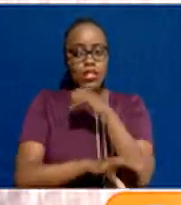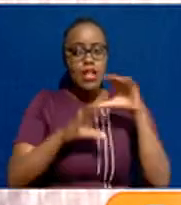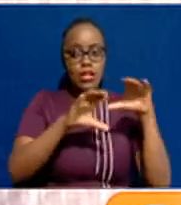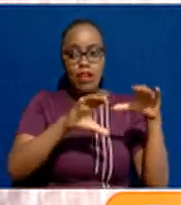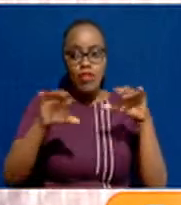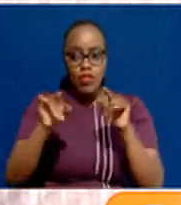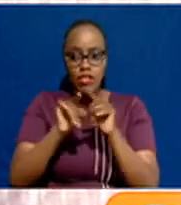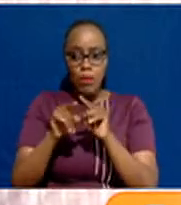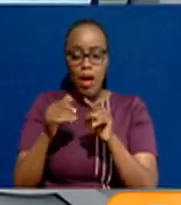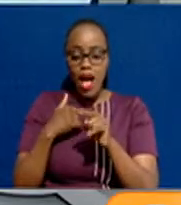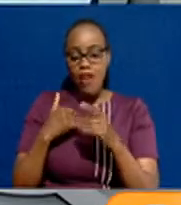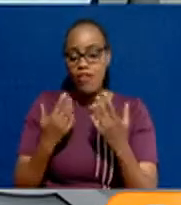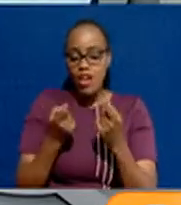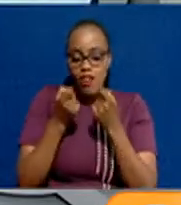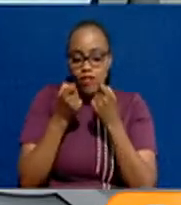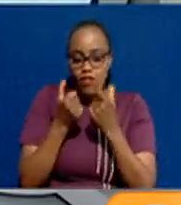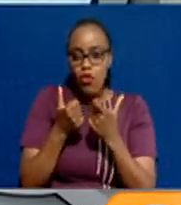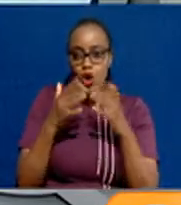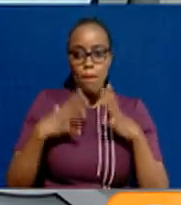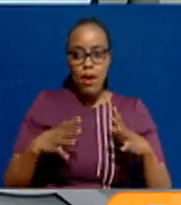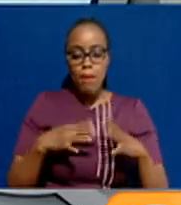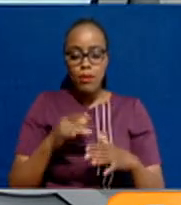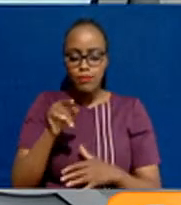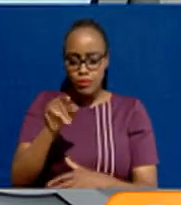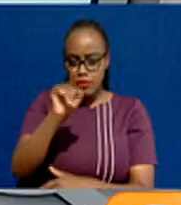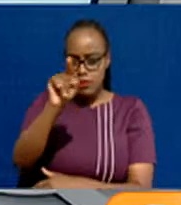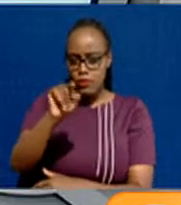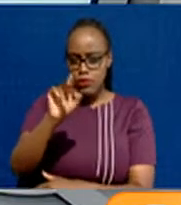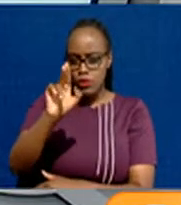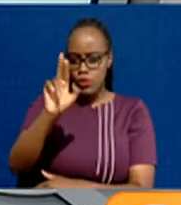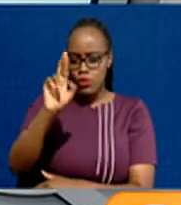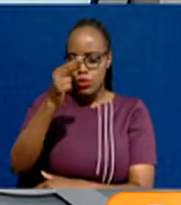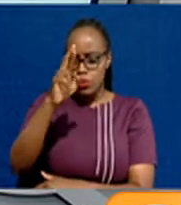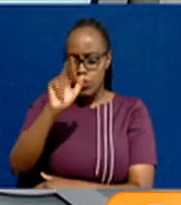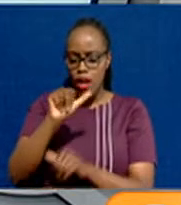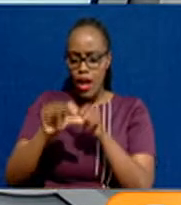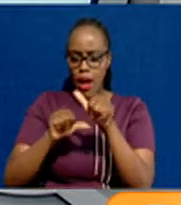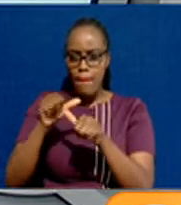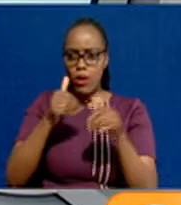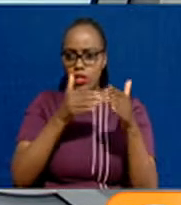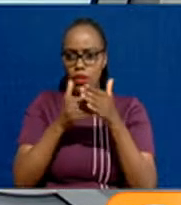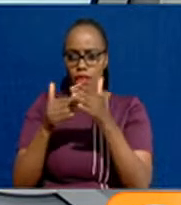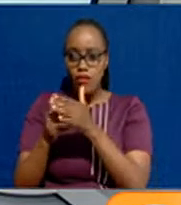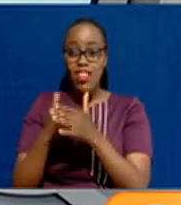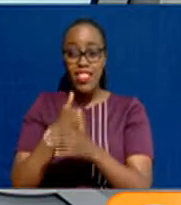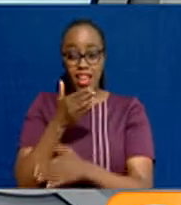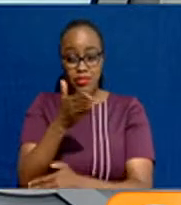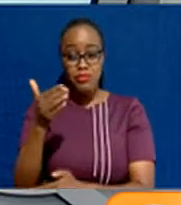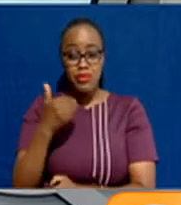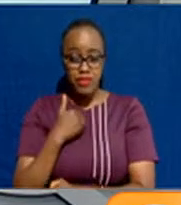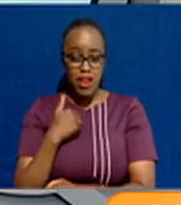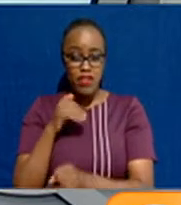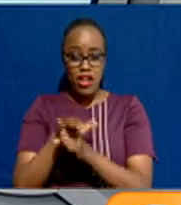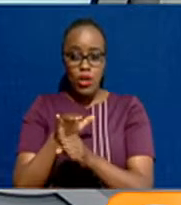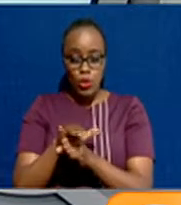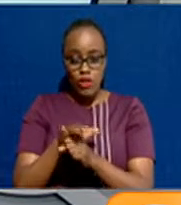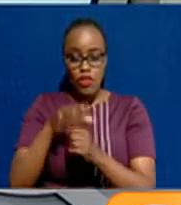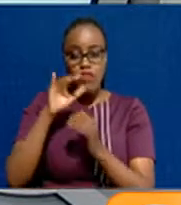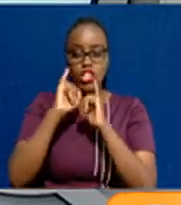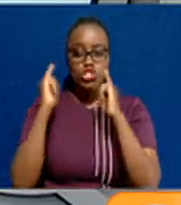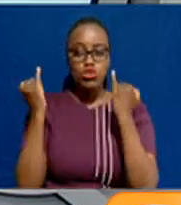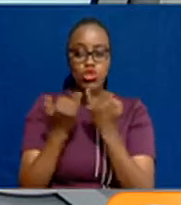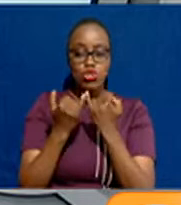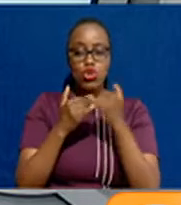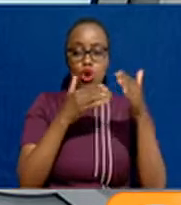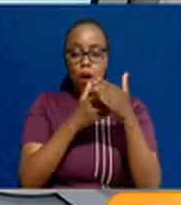a wintering population. No, absolutely. Let me come to you, Zuhura, on the issue of barriers, because those still exist. Institutional barriers, they